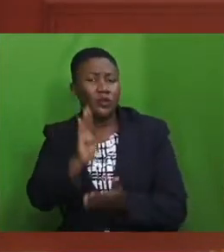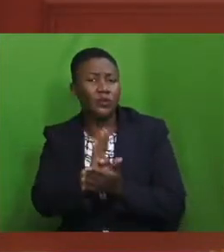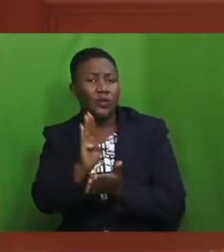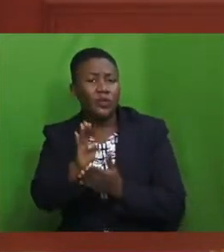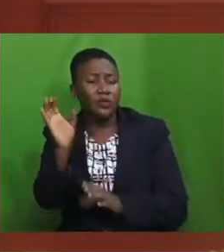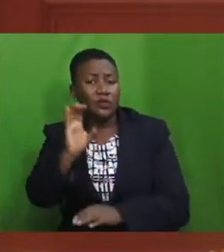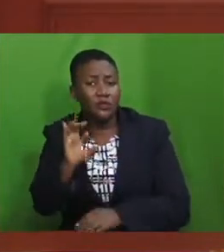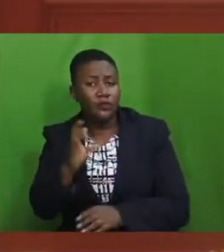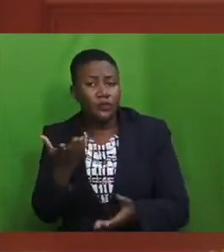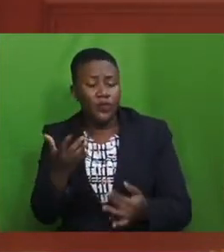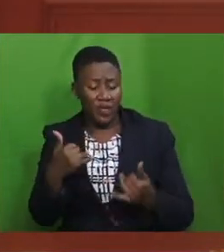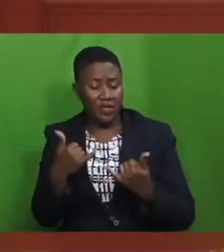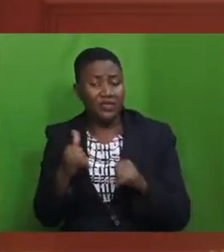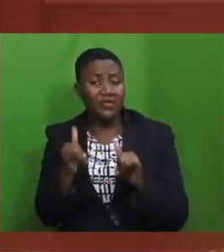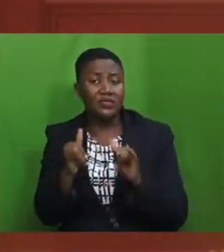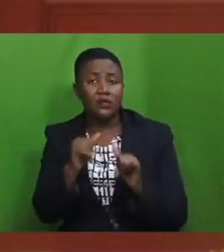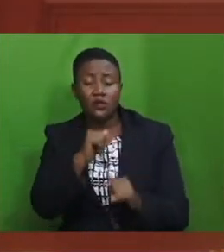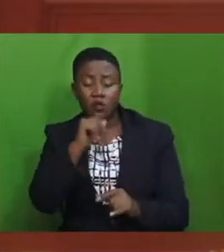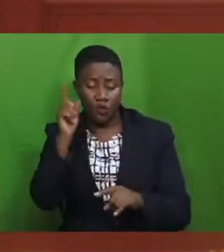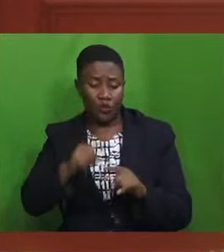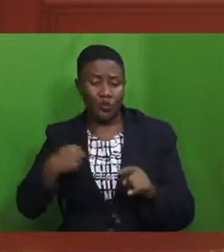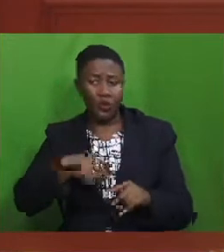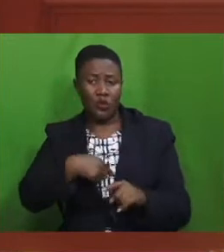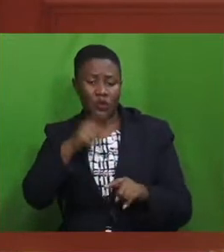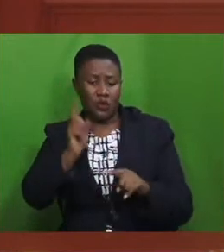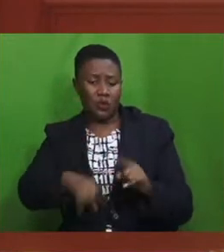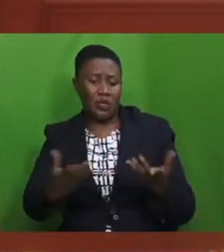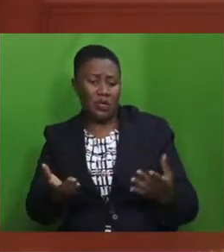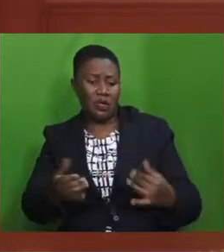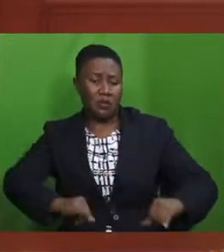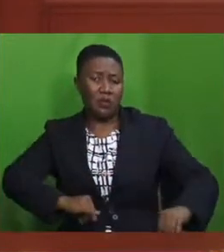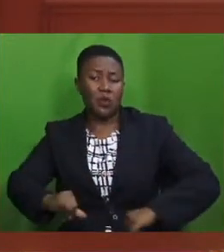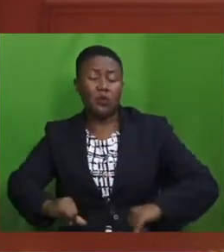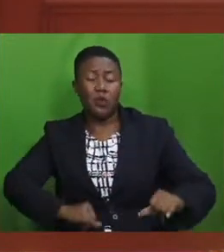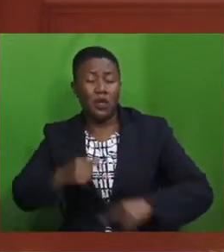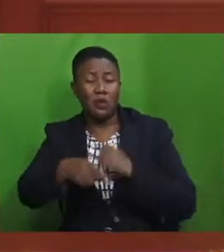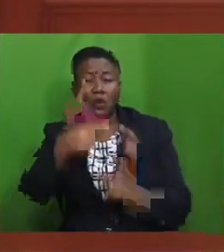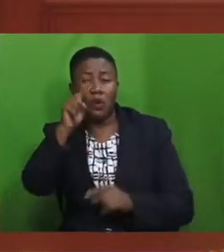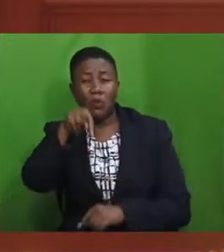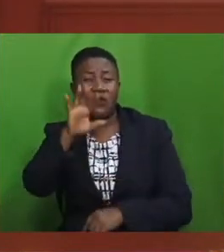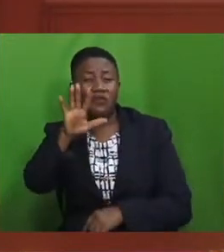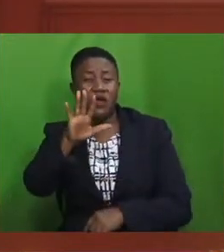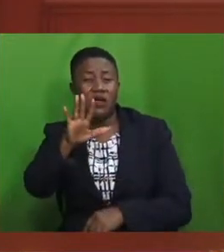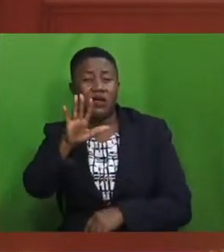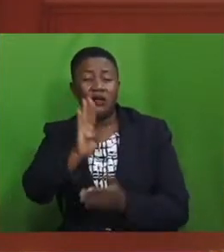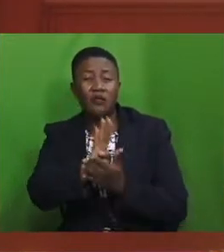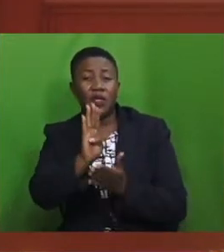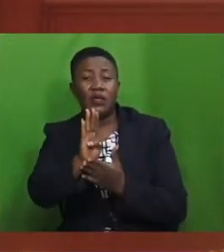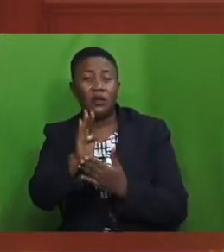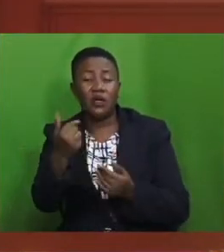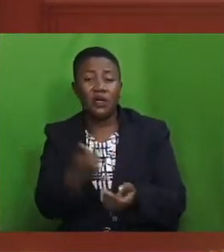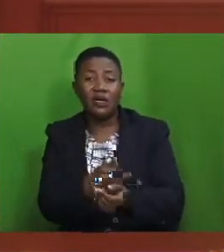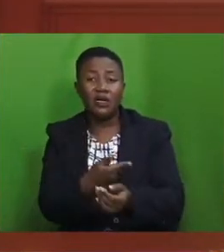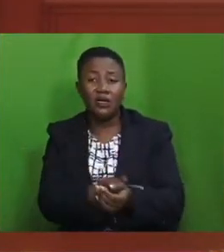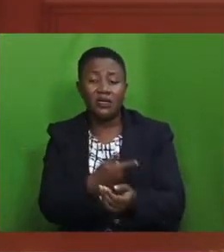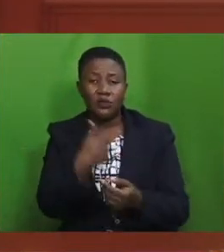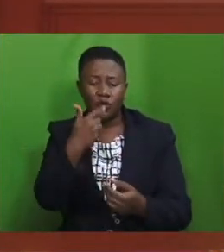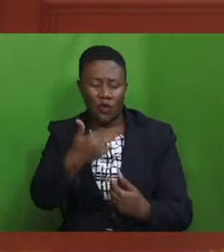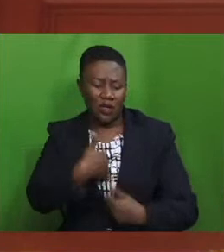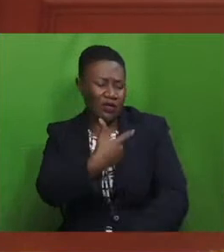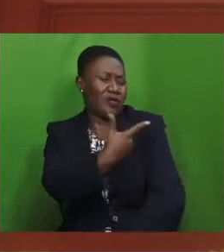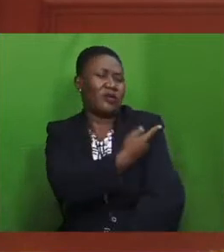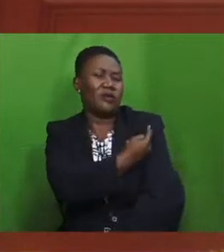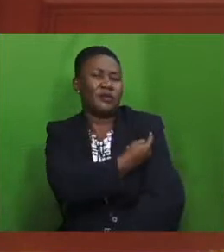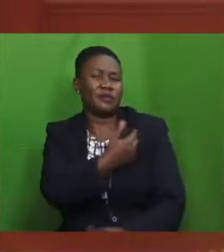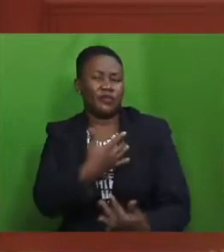and yet you cannot even boast of 1.5 million Ghanaians having access to the vaccine, and yet you